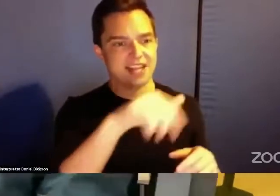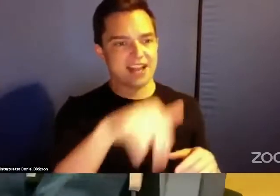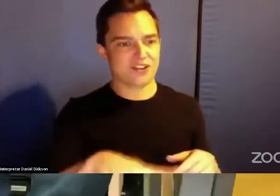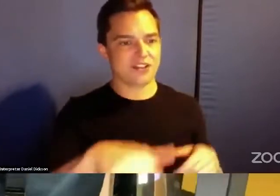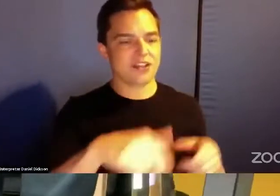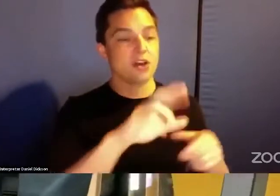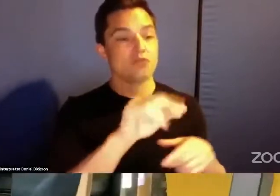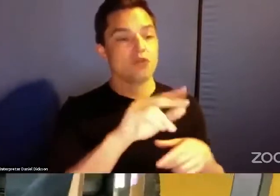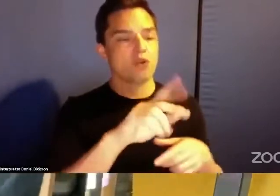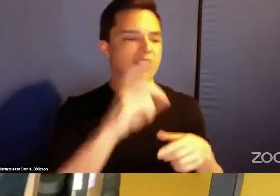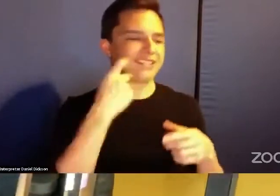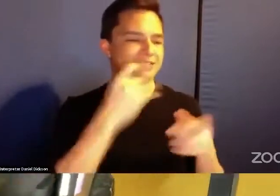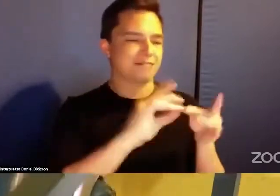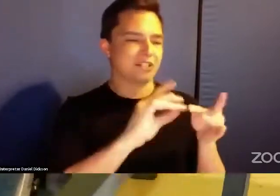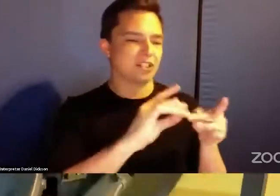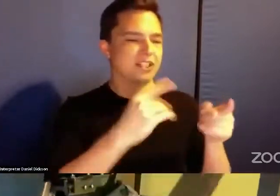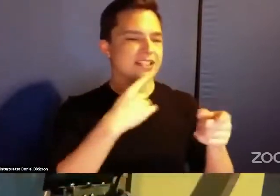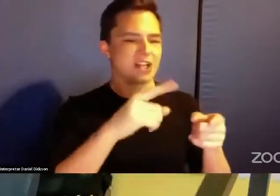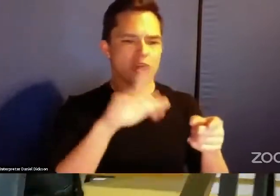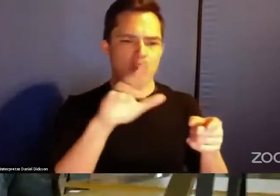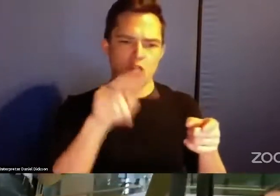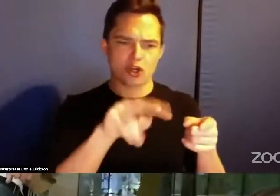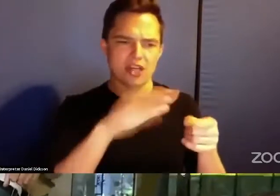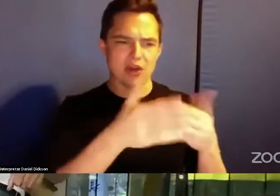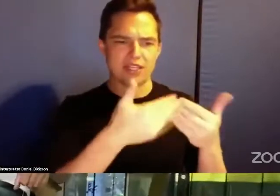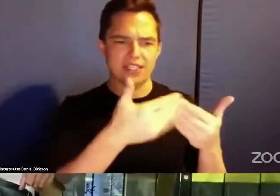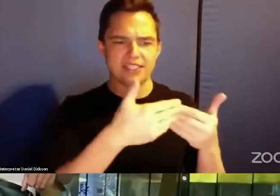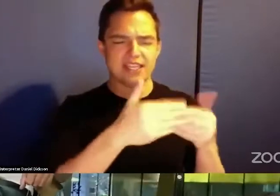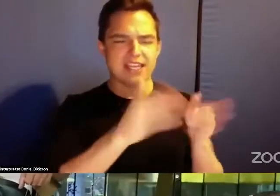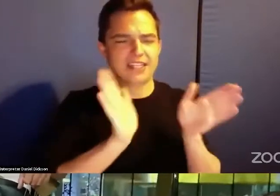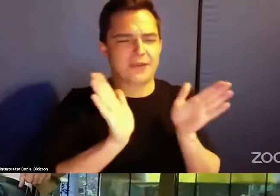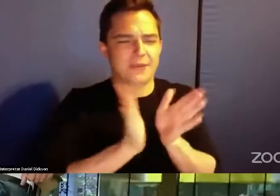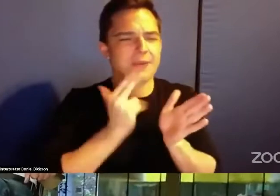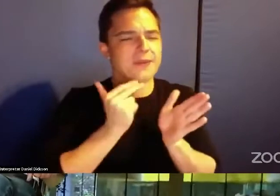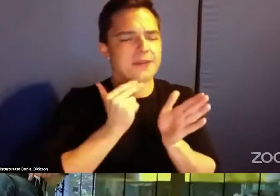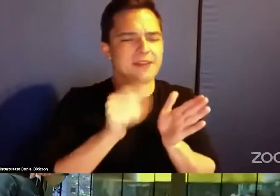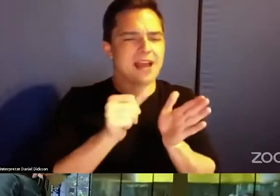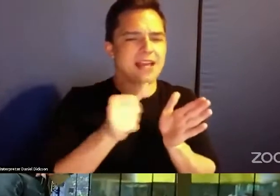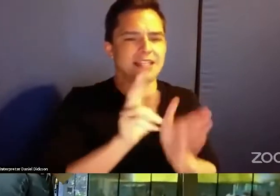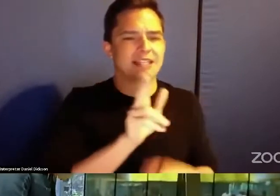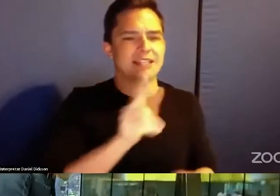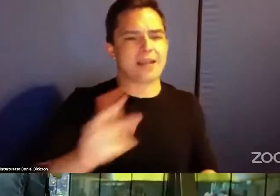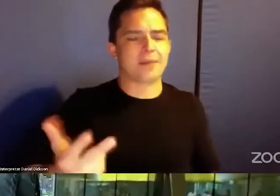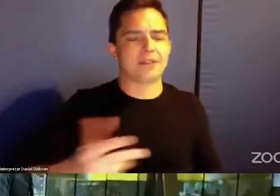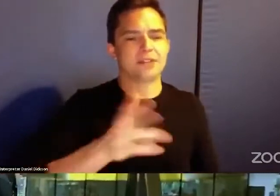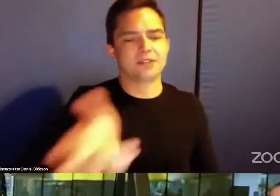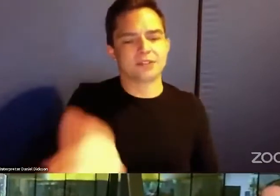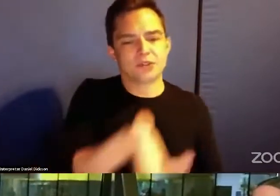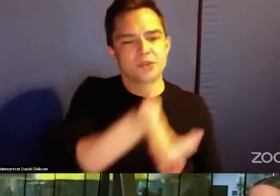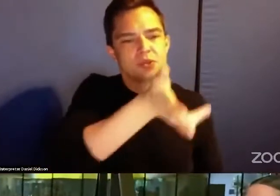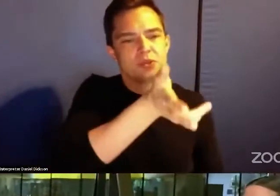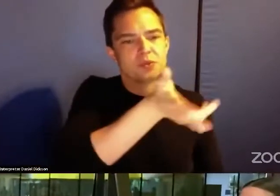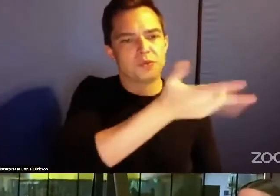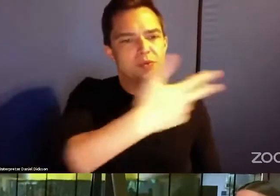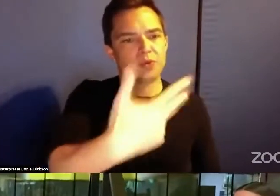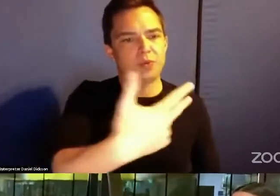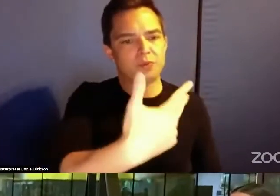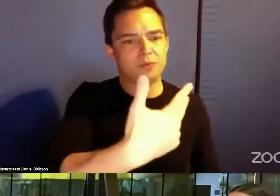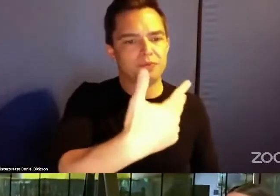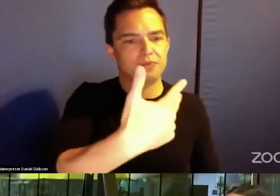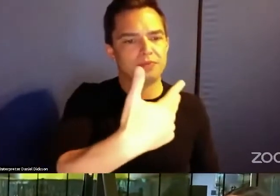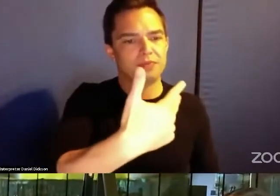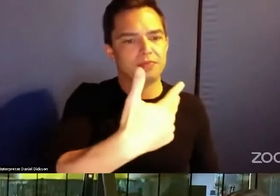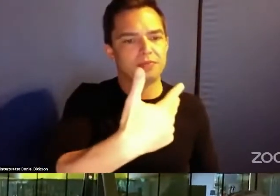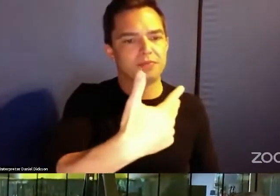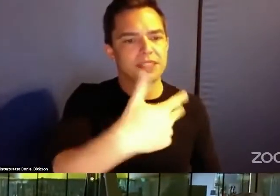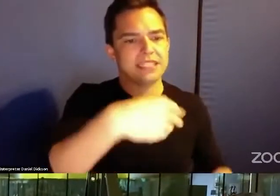easily and in such a confined space Christian is able to do a full 180-degree turn in the chair using the